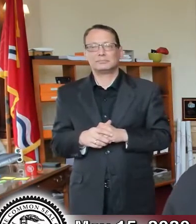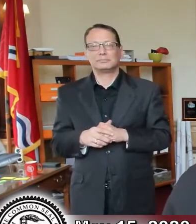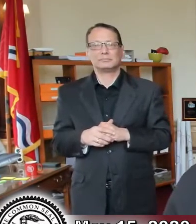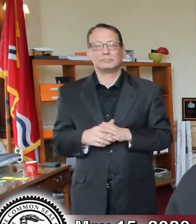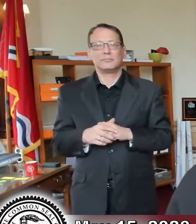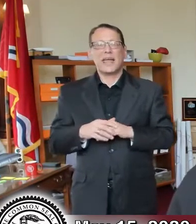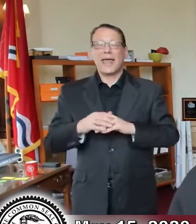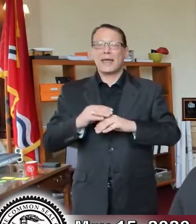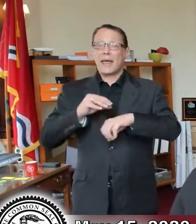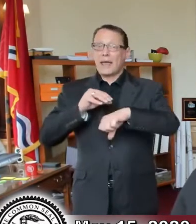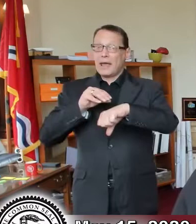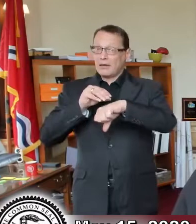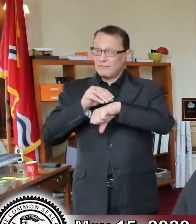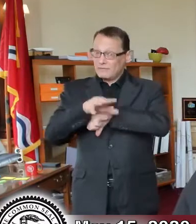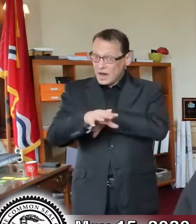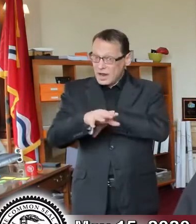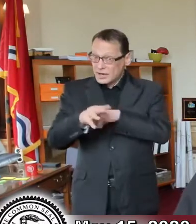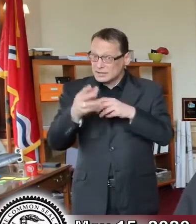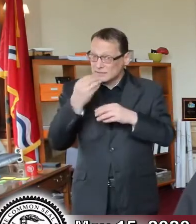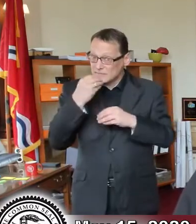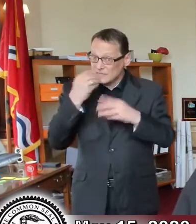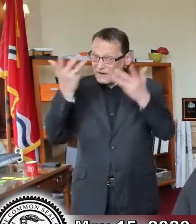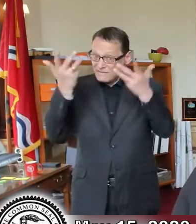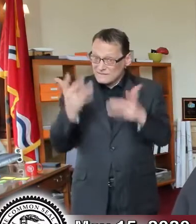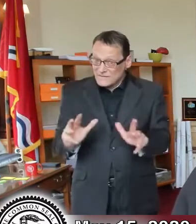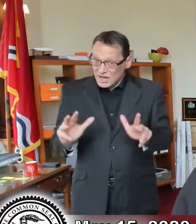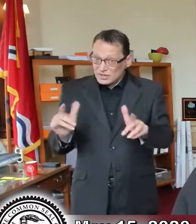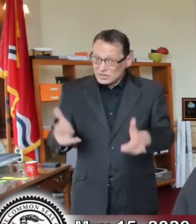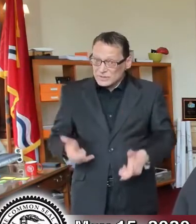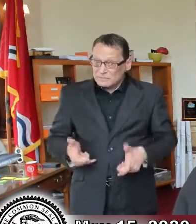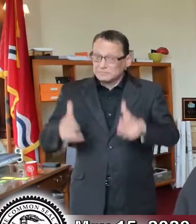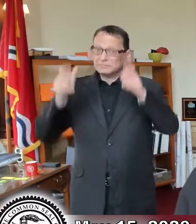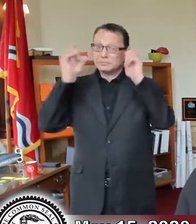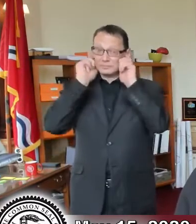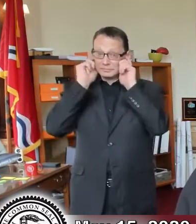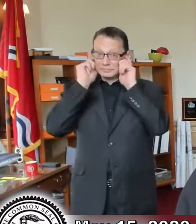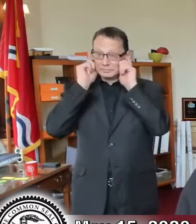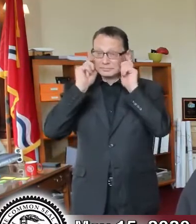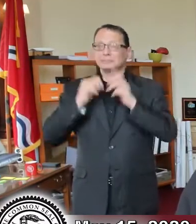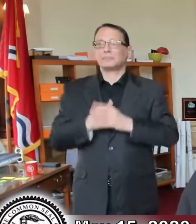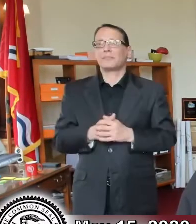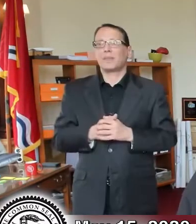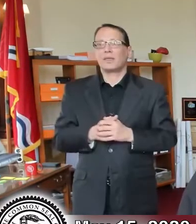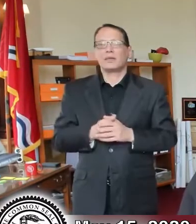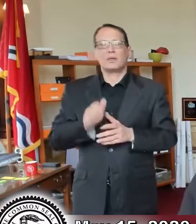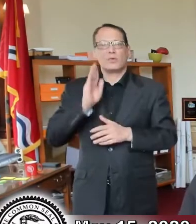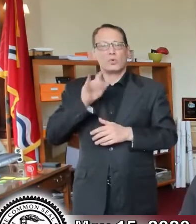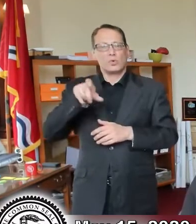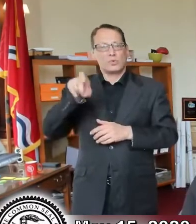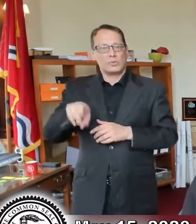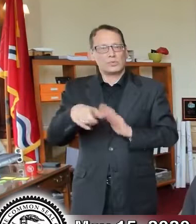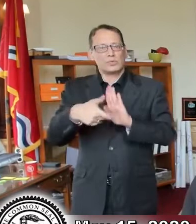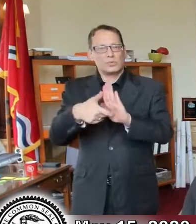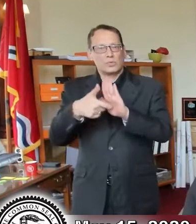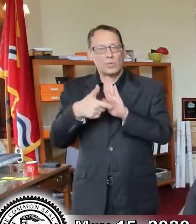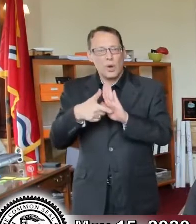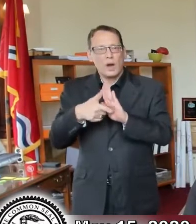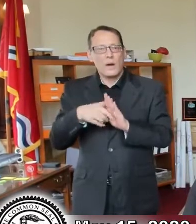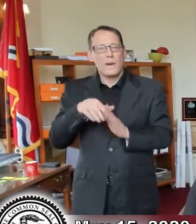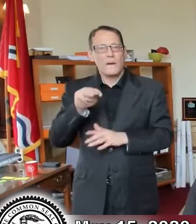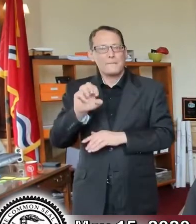It's advised that you put your mask back on when you're finished and you're leaving. But your server will have to have a mask on. The